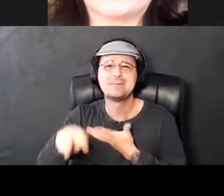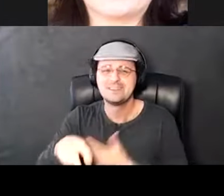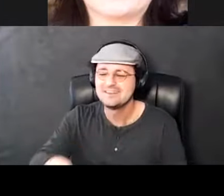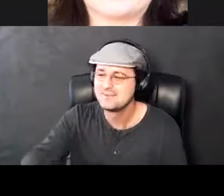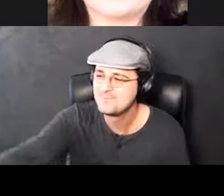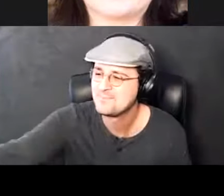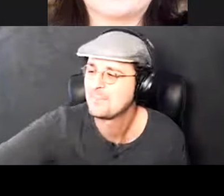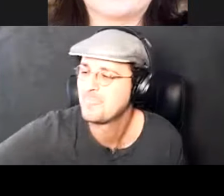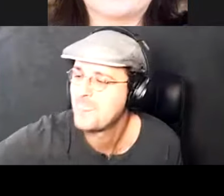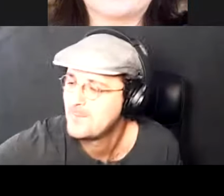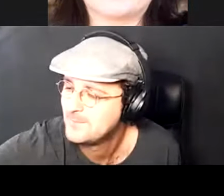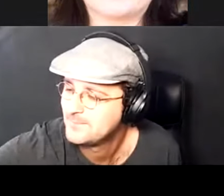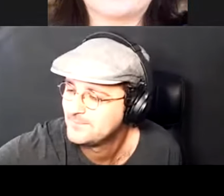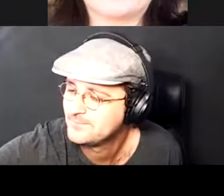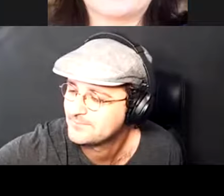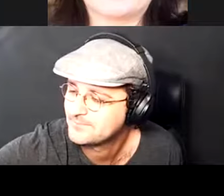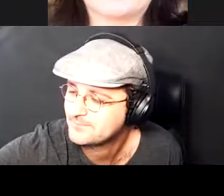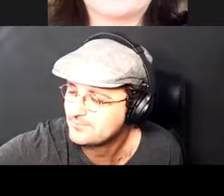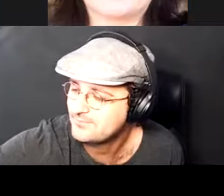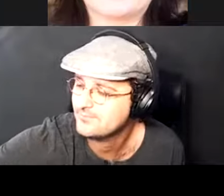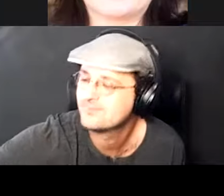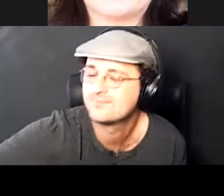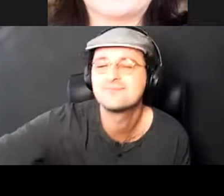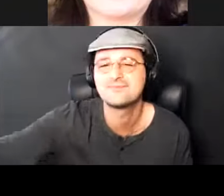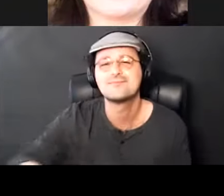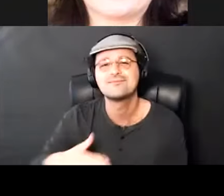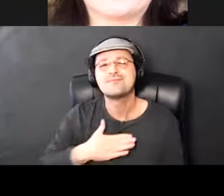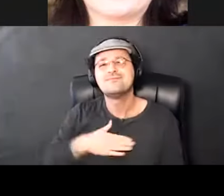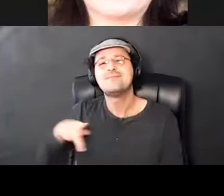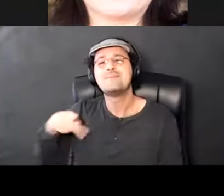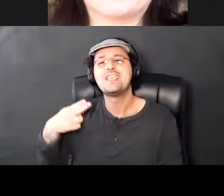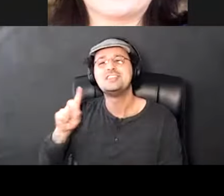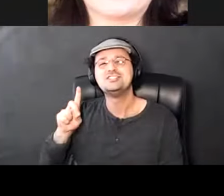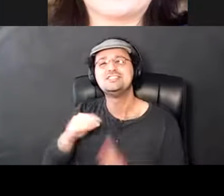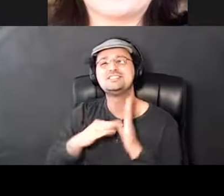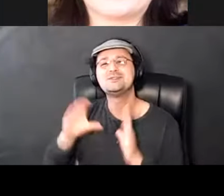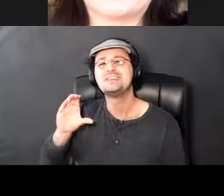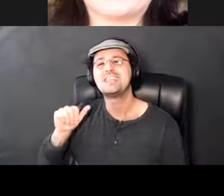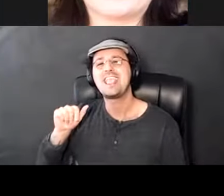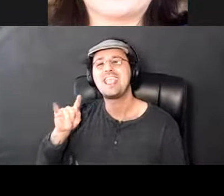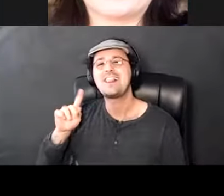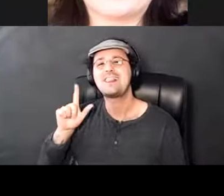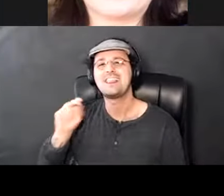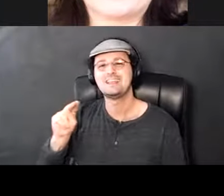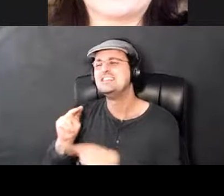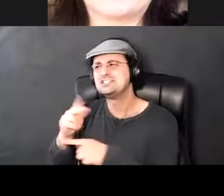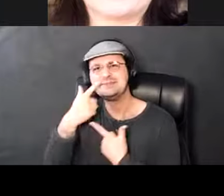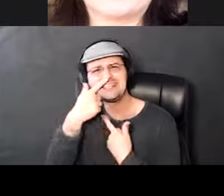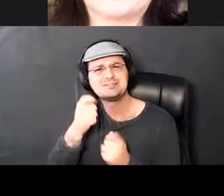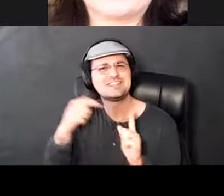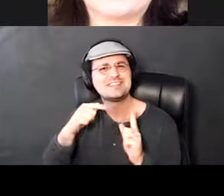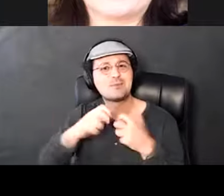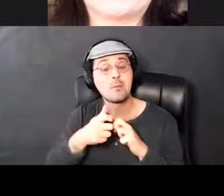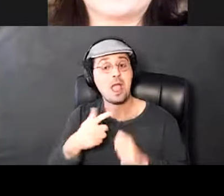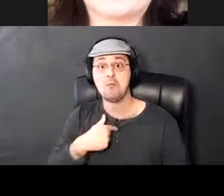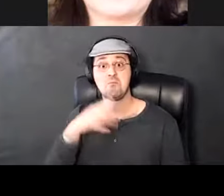So when Caitlin first started in my lab as a PhD student, she was really interested in this problem, and I hadn't studied oligodendrocytes at